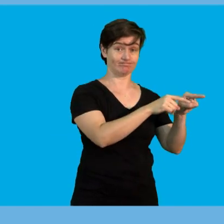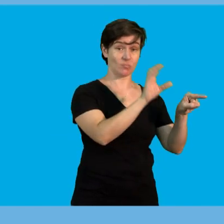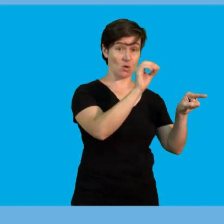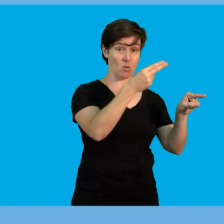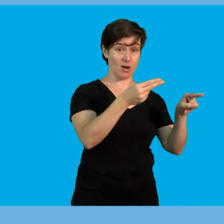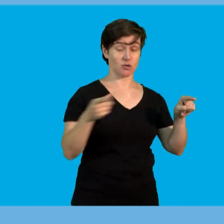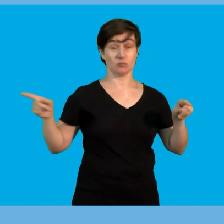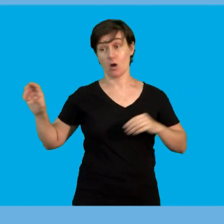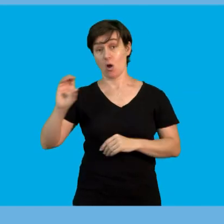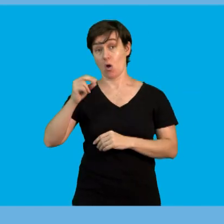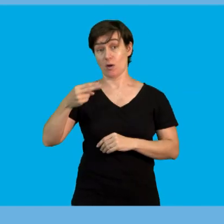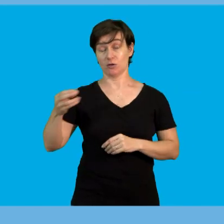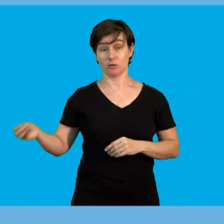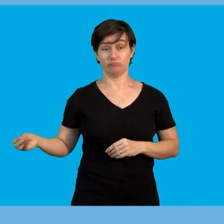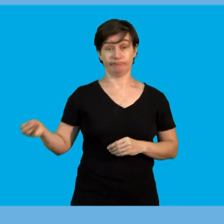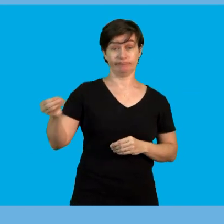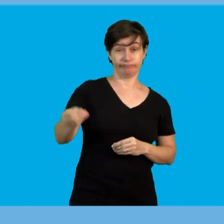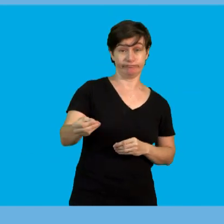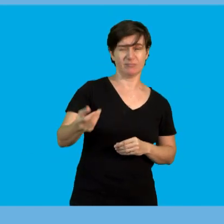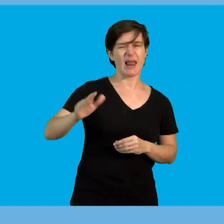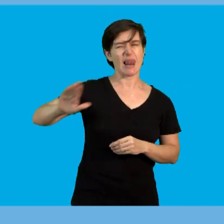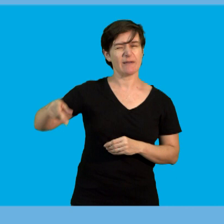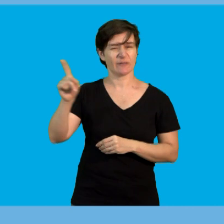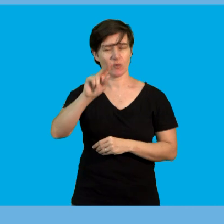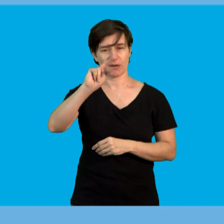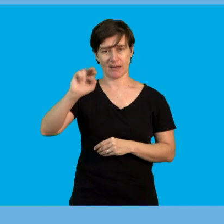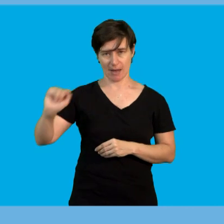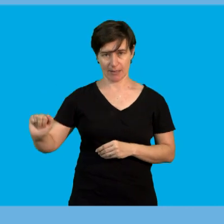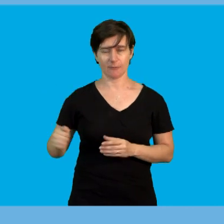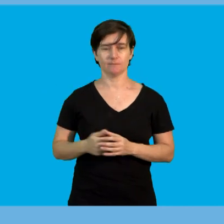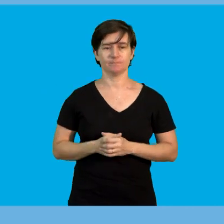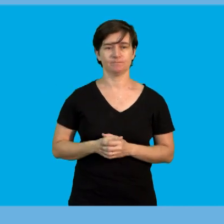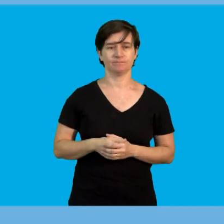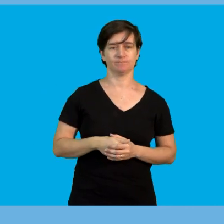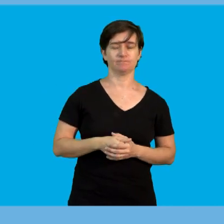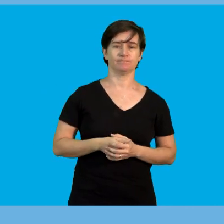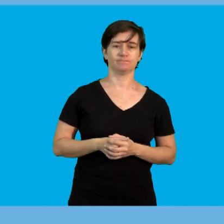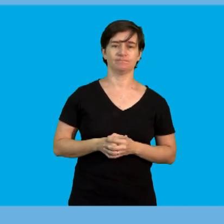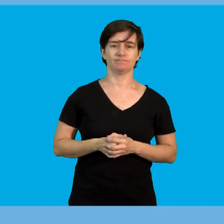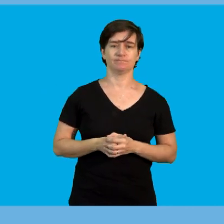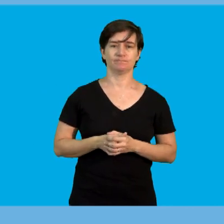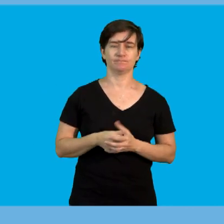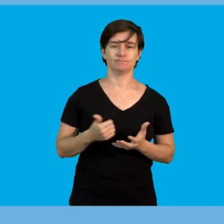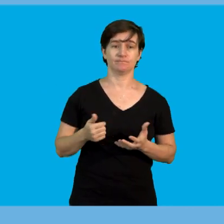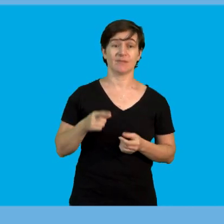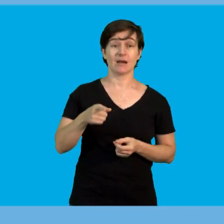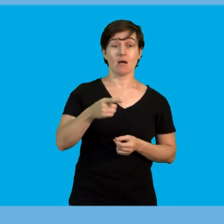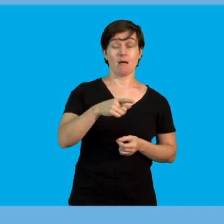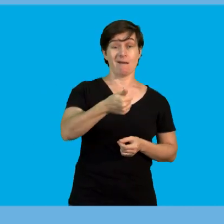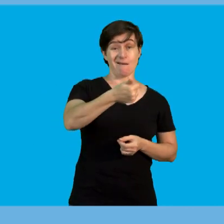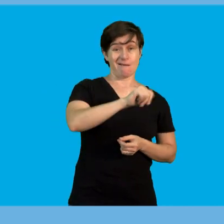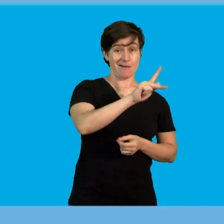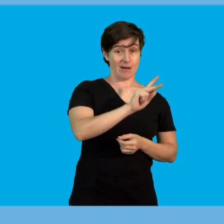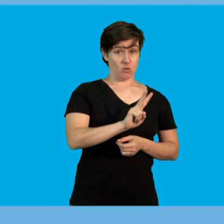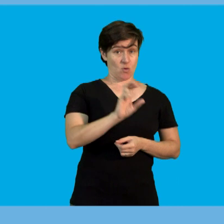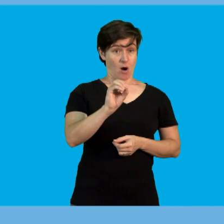is going to be donated, then the metal part is going to be the sodium. And then the K2O, the potassium oxide, then